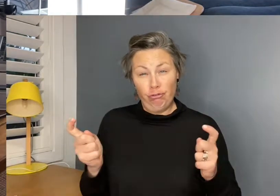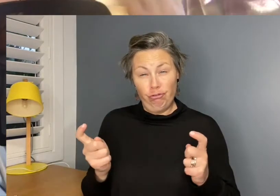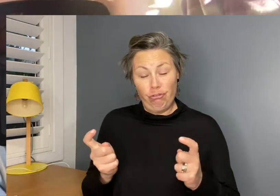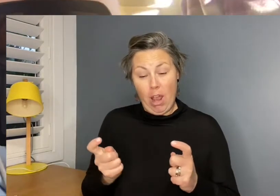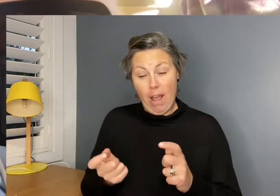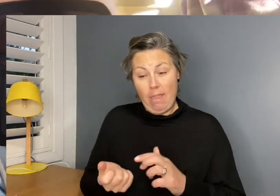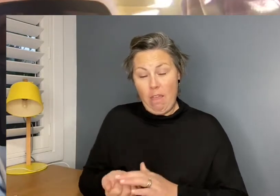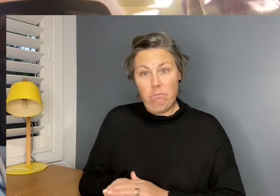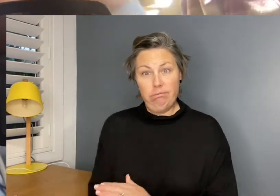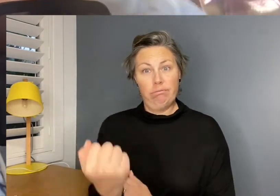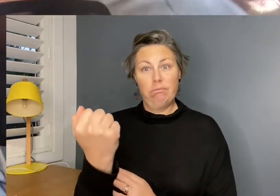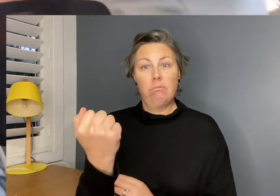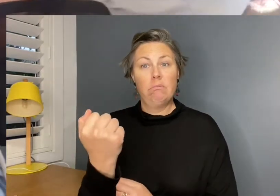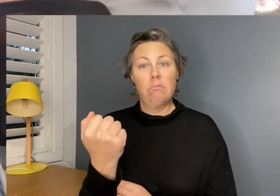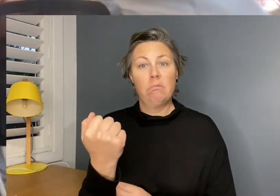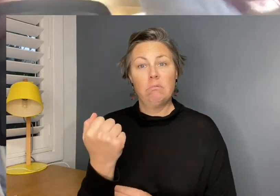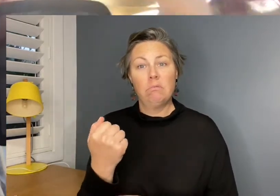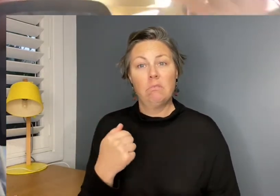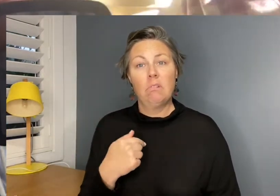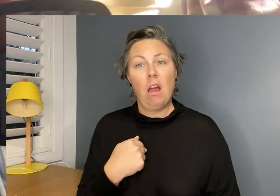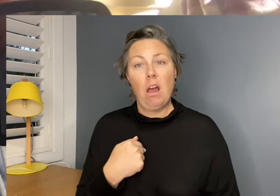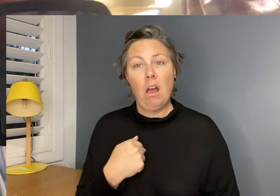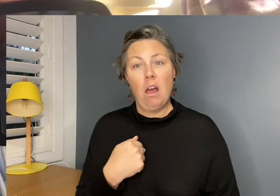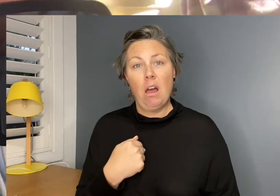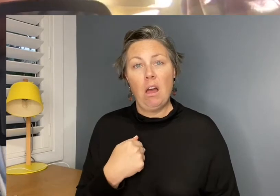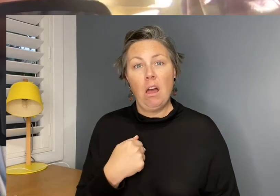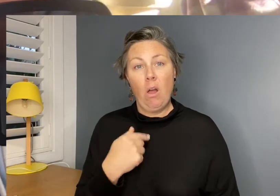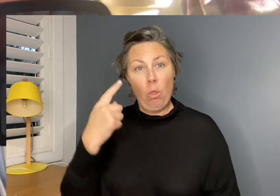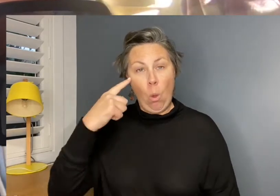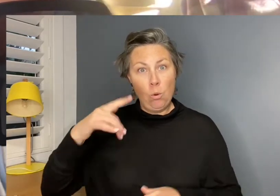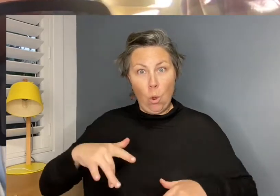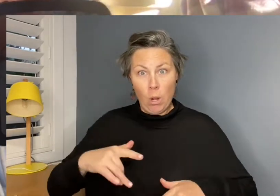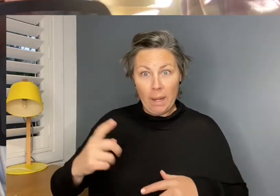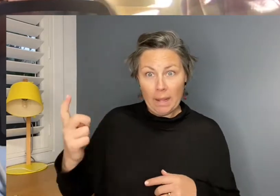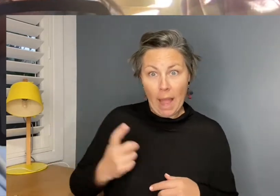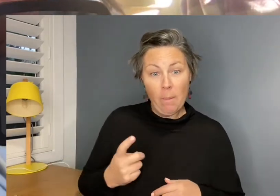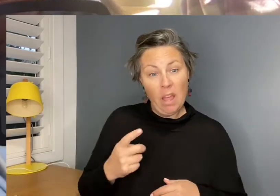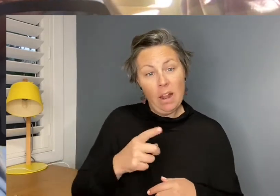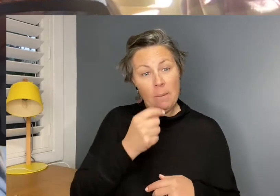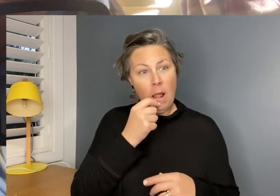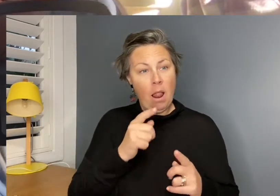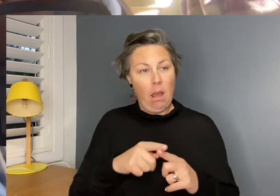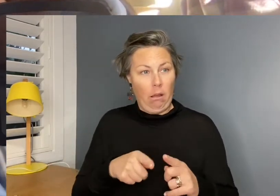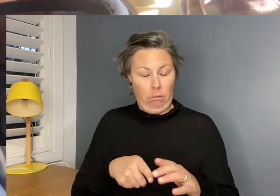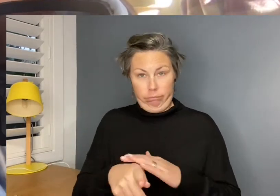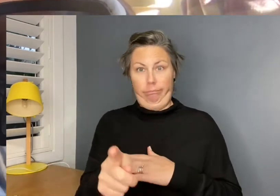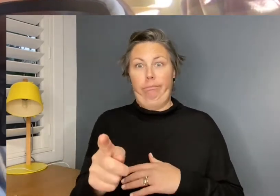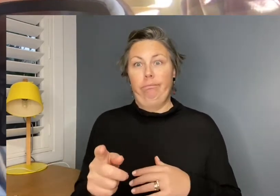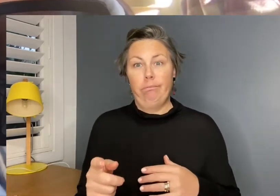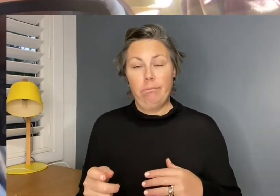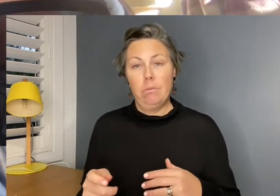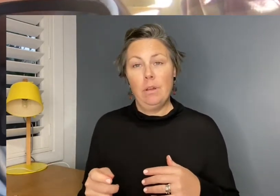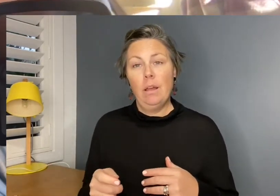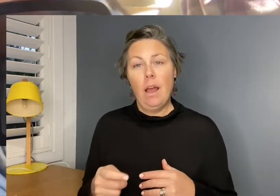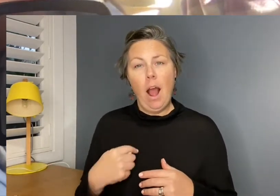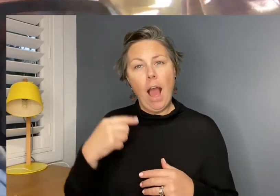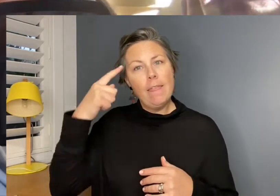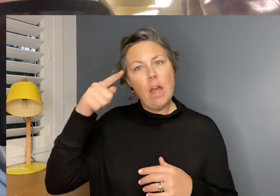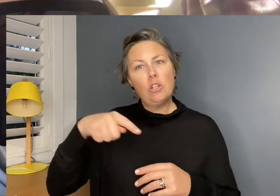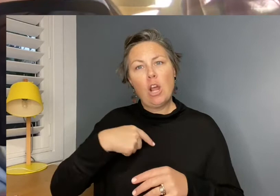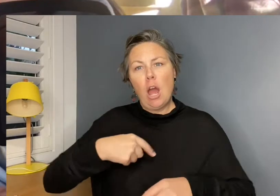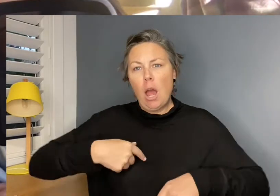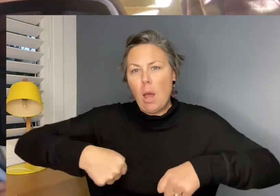I didn't think he was coming yet. So he kind of did come flying out. I think I was on